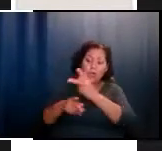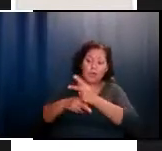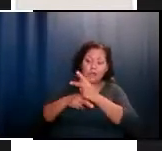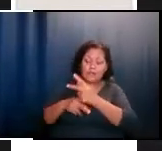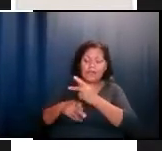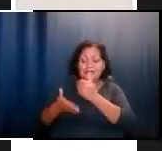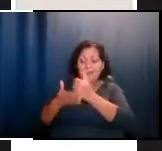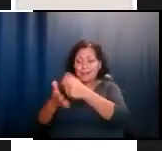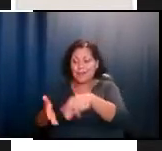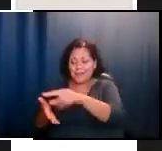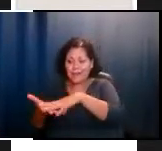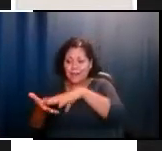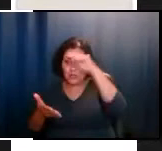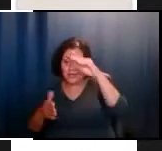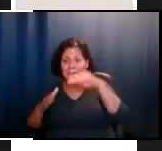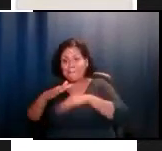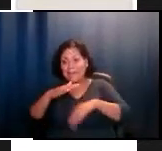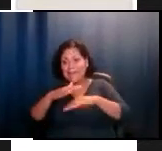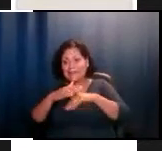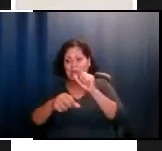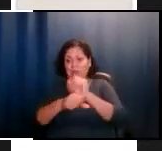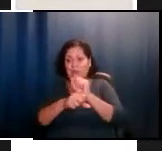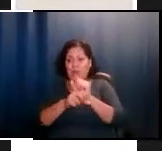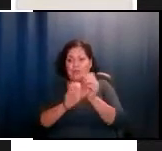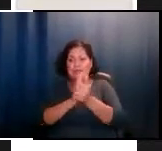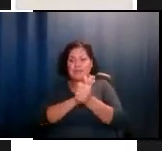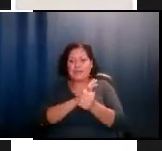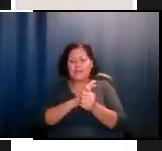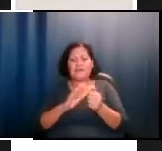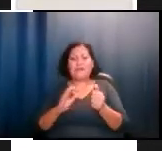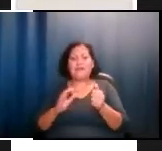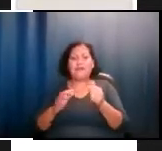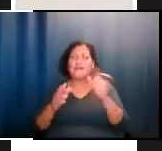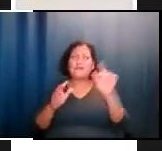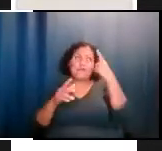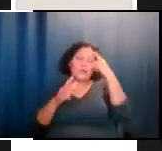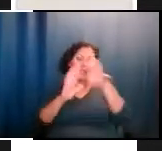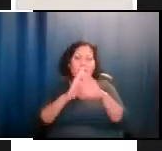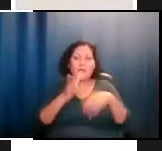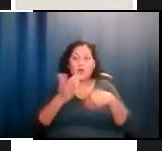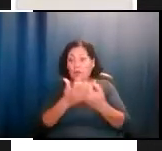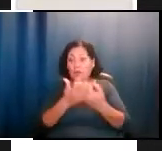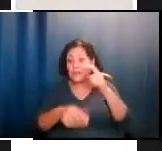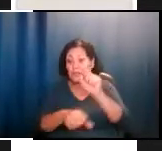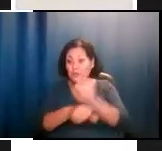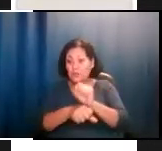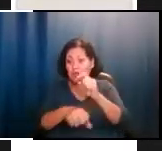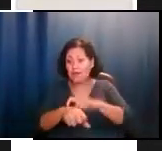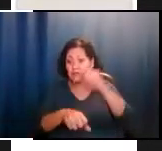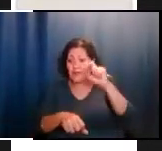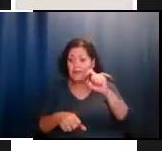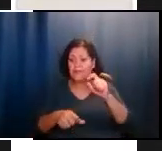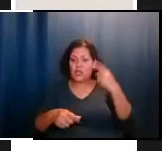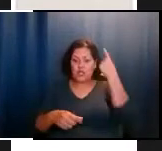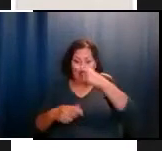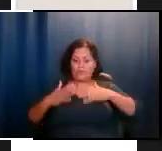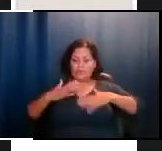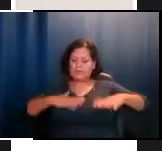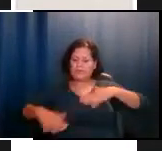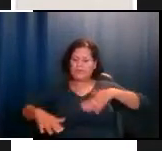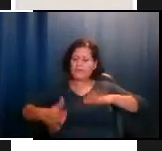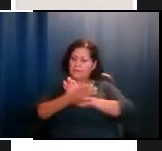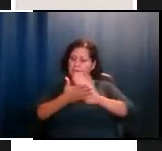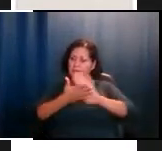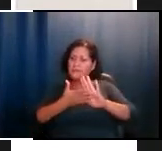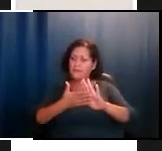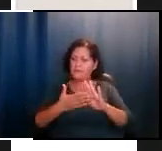learn basic work skills, right? Coming their work on time, being hygienic, right? Looking the part, acting the